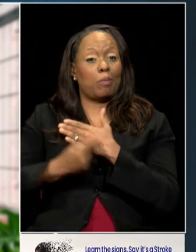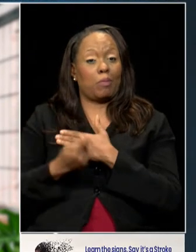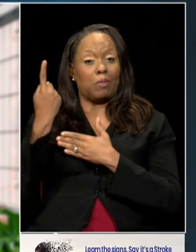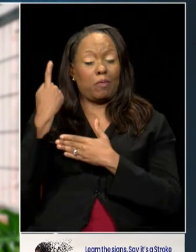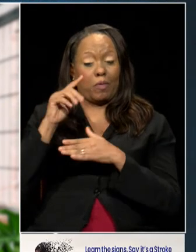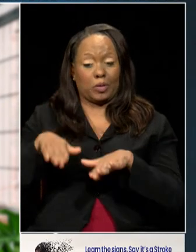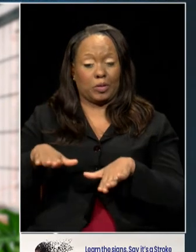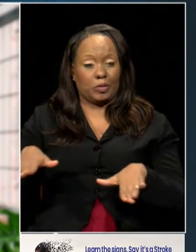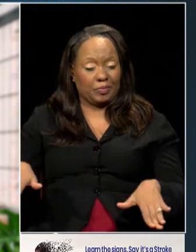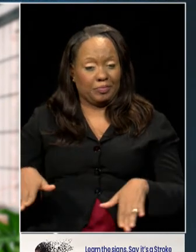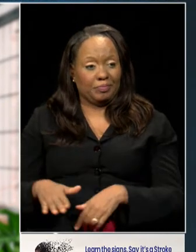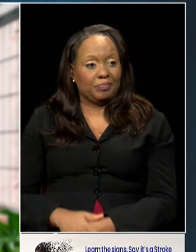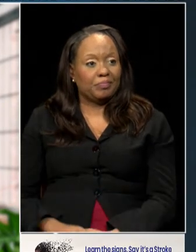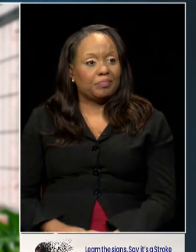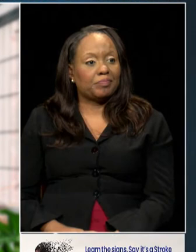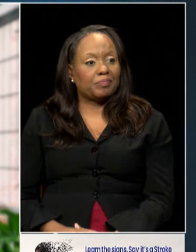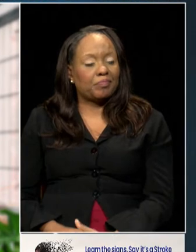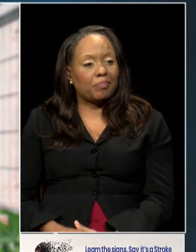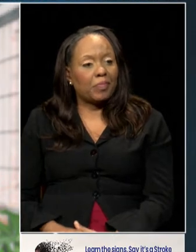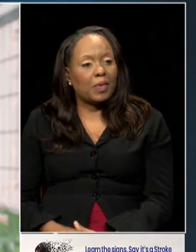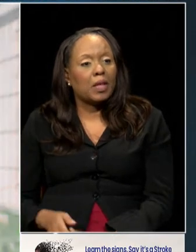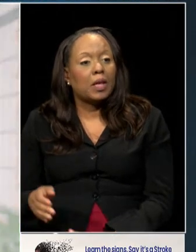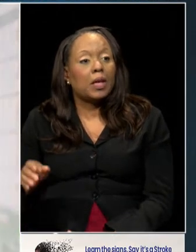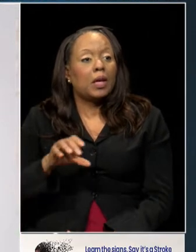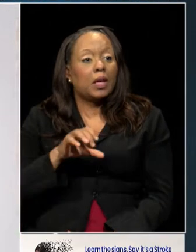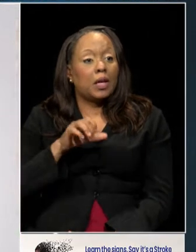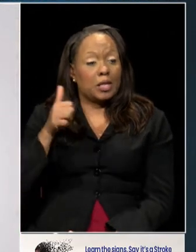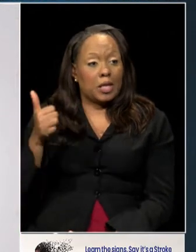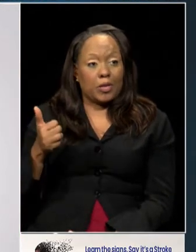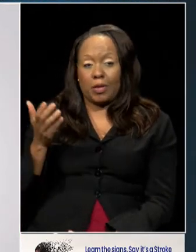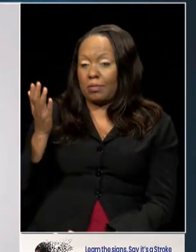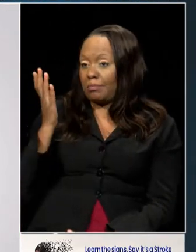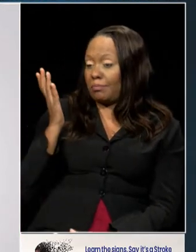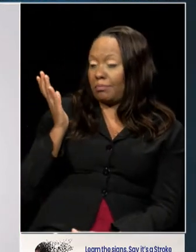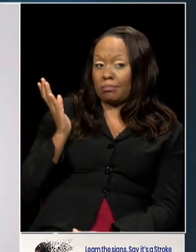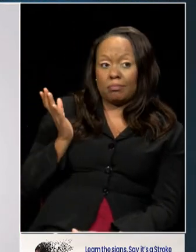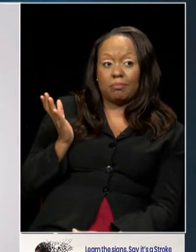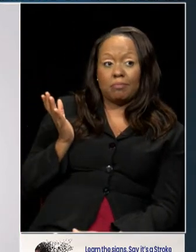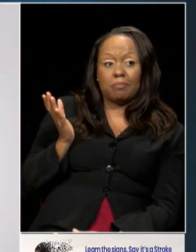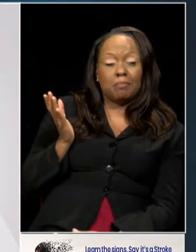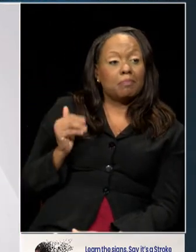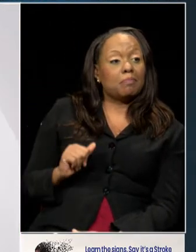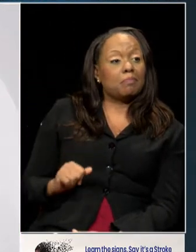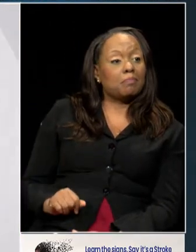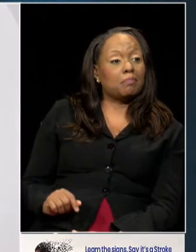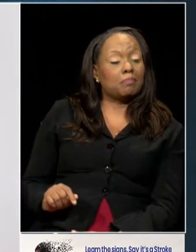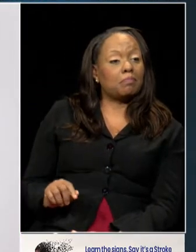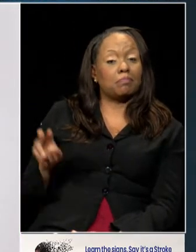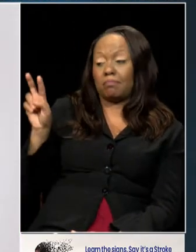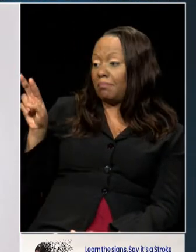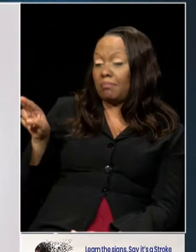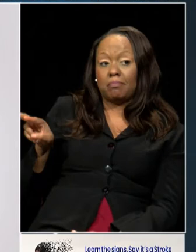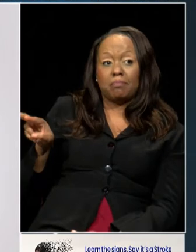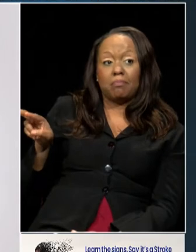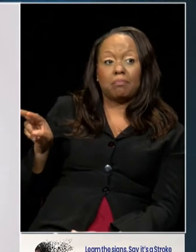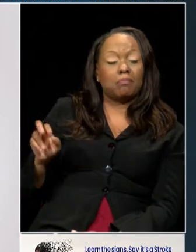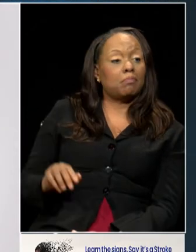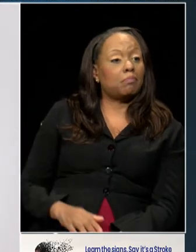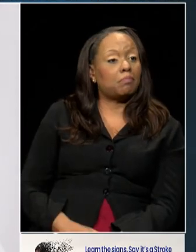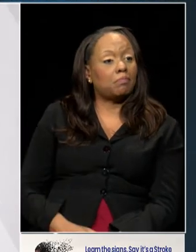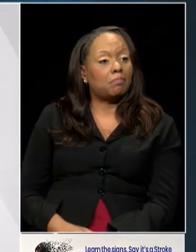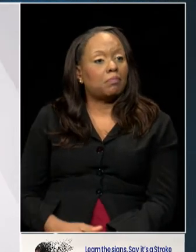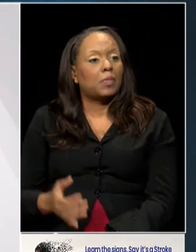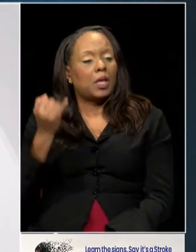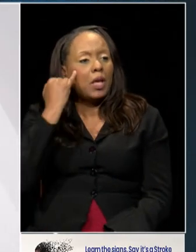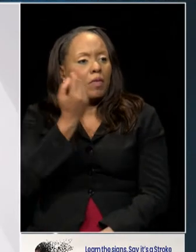this next clip with you. So we're trying to respond to the questions submitted. If a patient does not want to